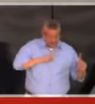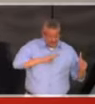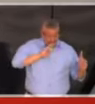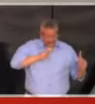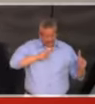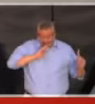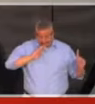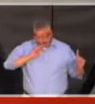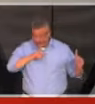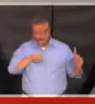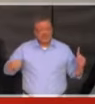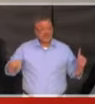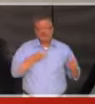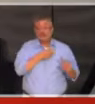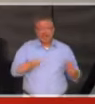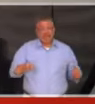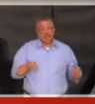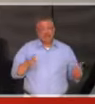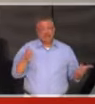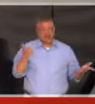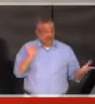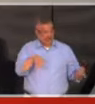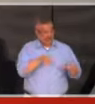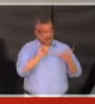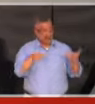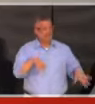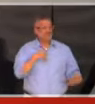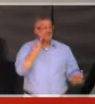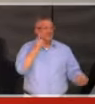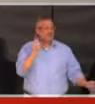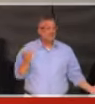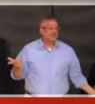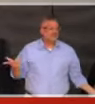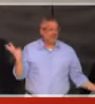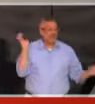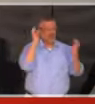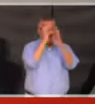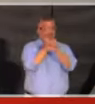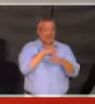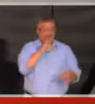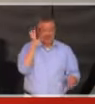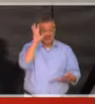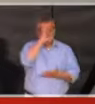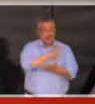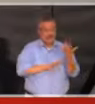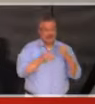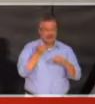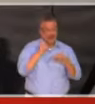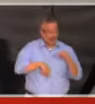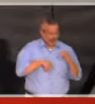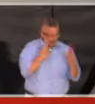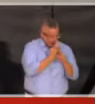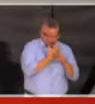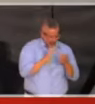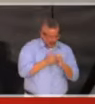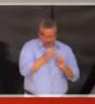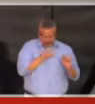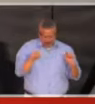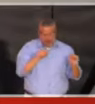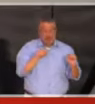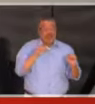and clear. Transfer is broken. It's too complex, confusing, and difficult to navigate. Instead of being a